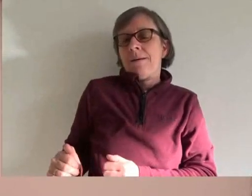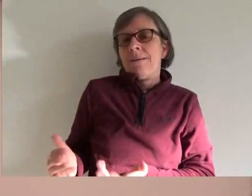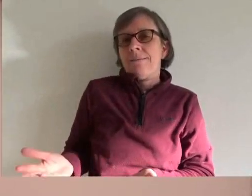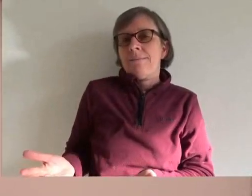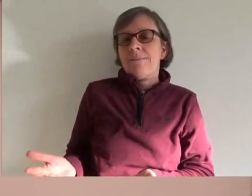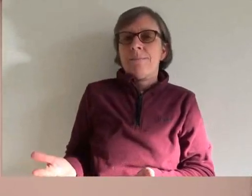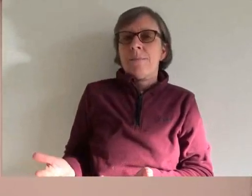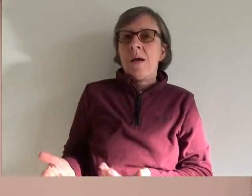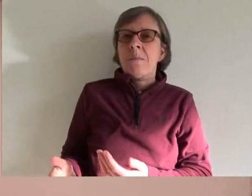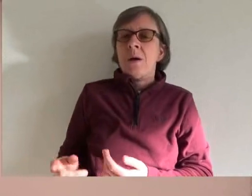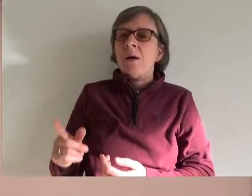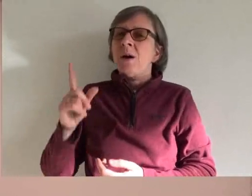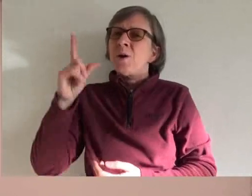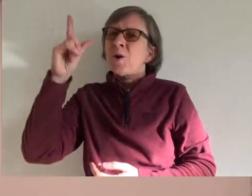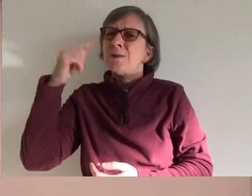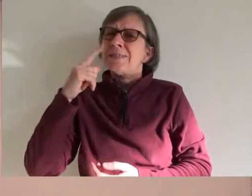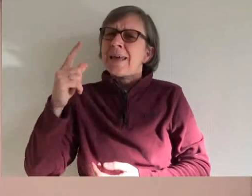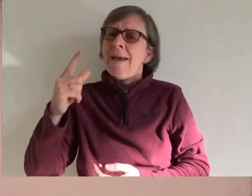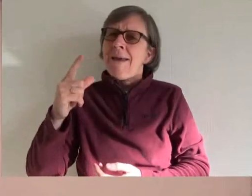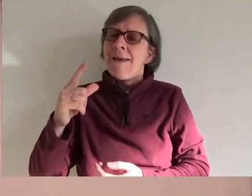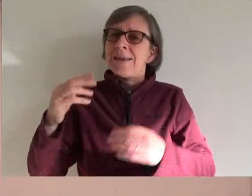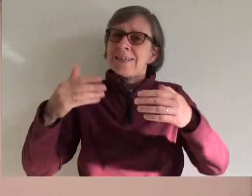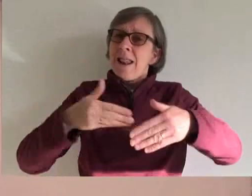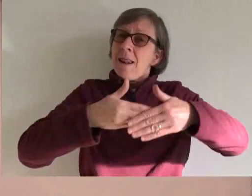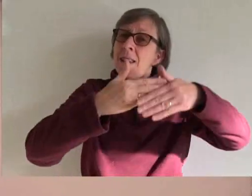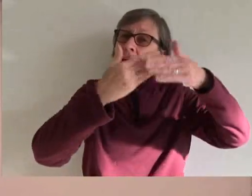But God says, walk in the light.